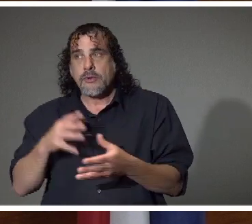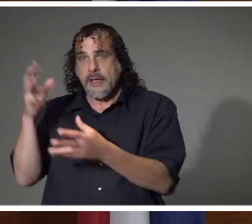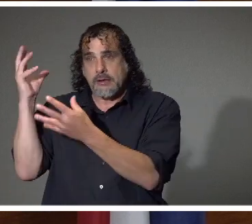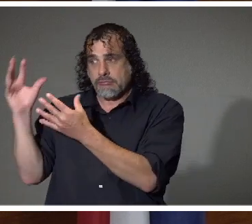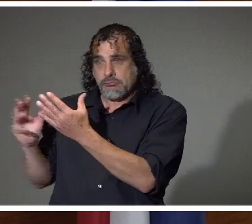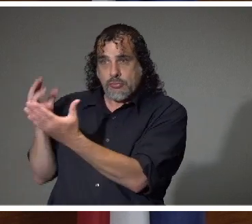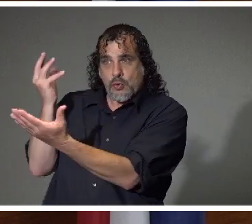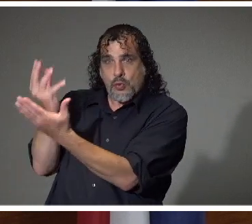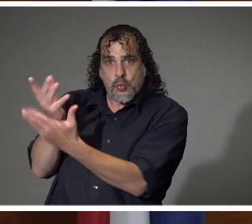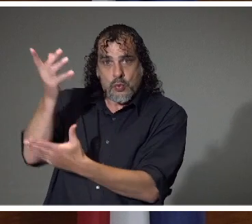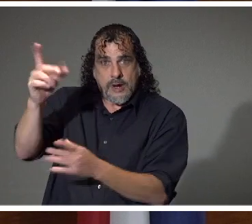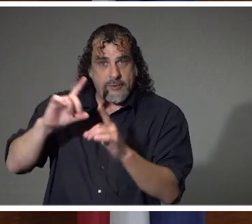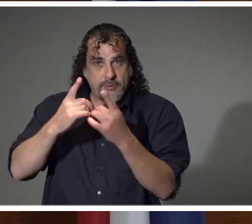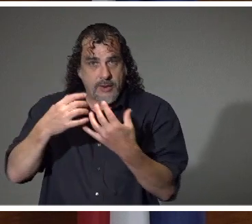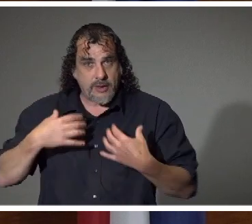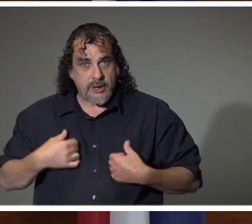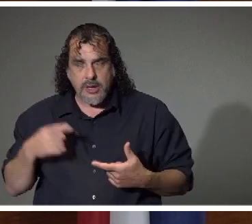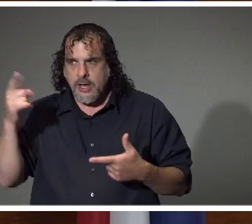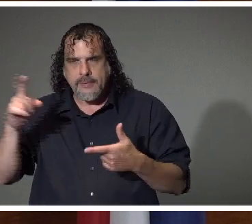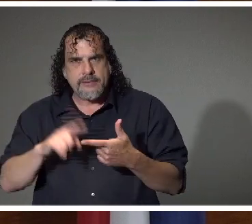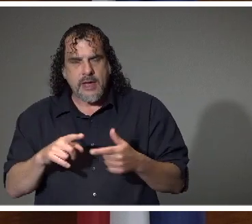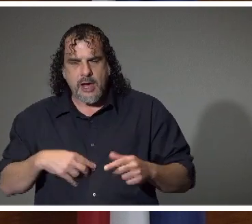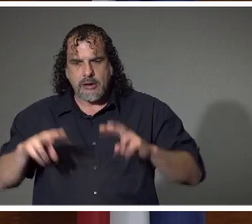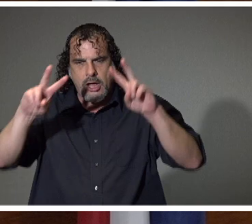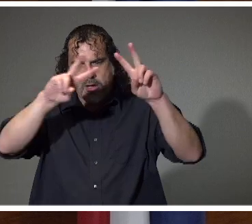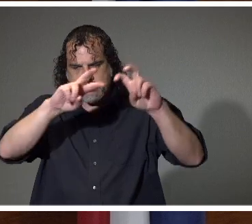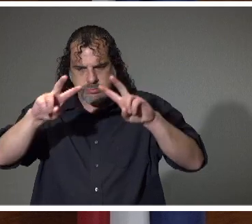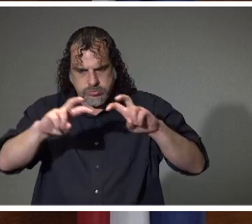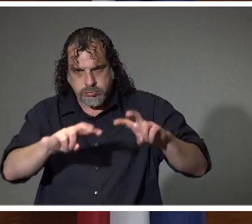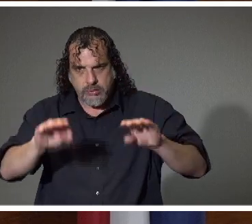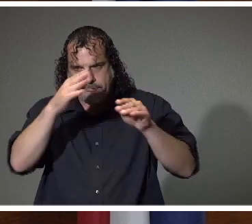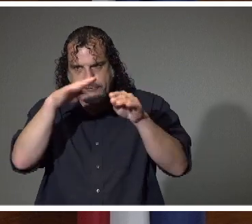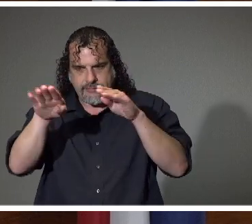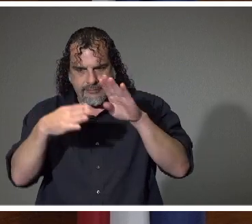cases in, the health department does a fantastic job of then